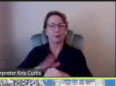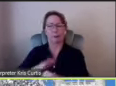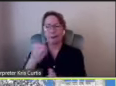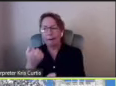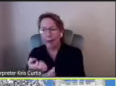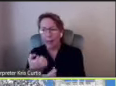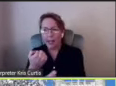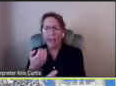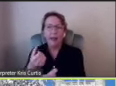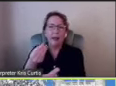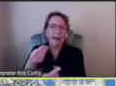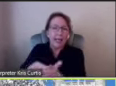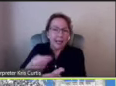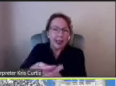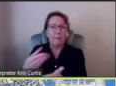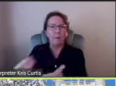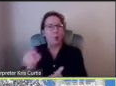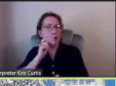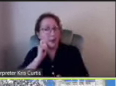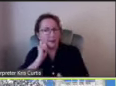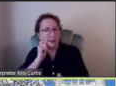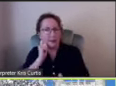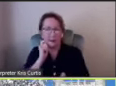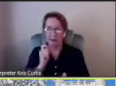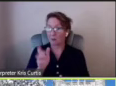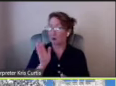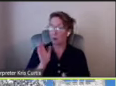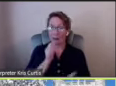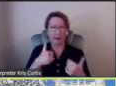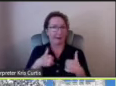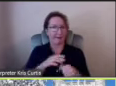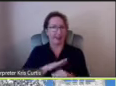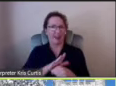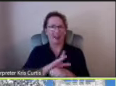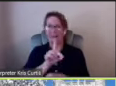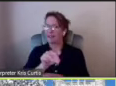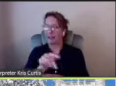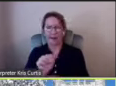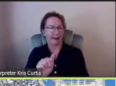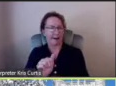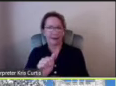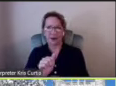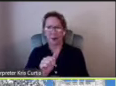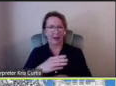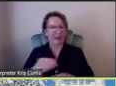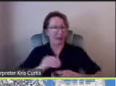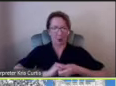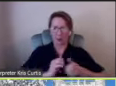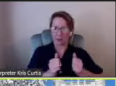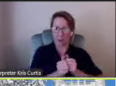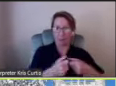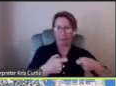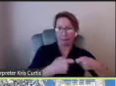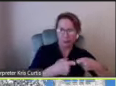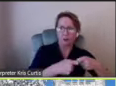previously understood. Because we just didn't have the data, I guess the partnerships with utilities really help us get fine scale